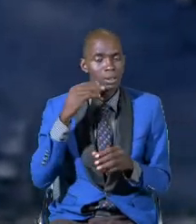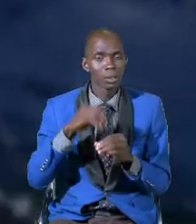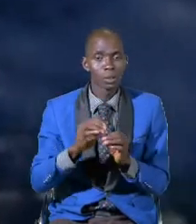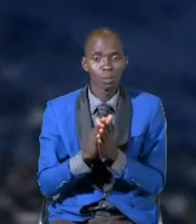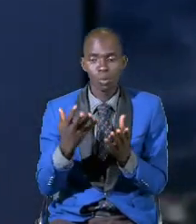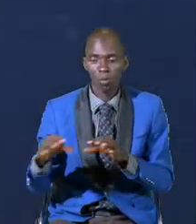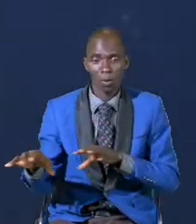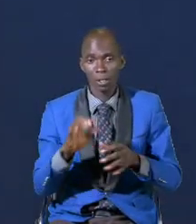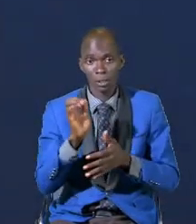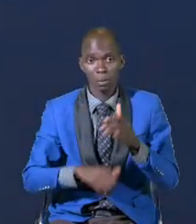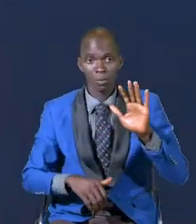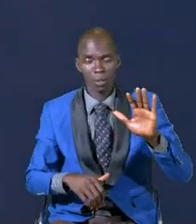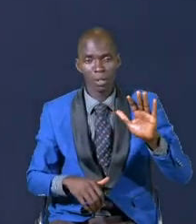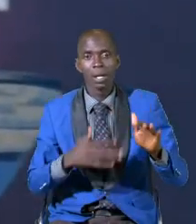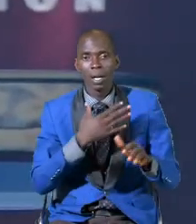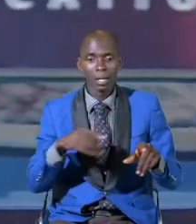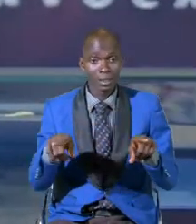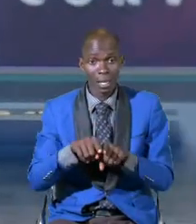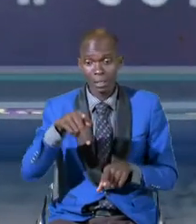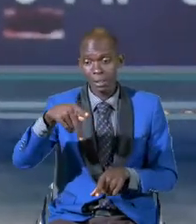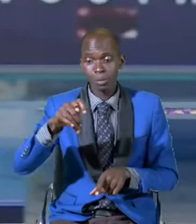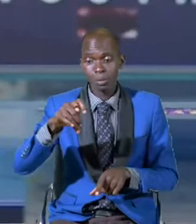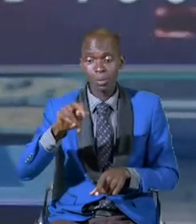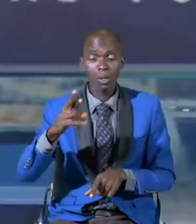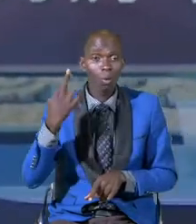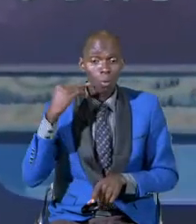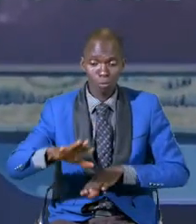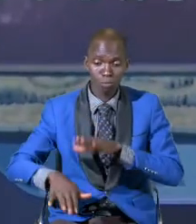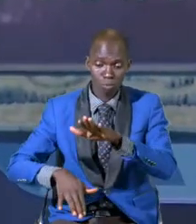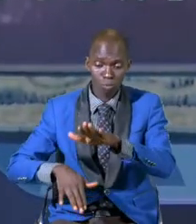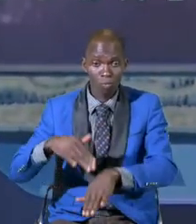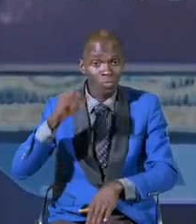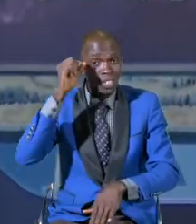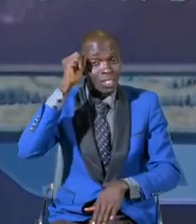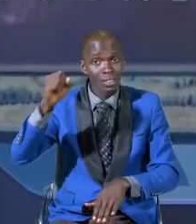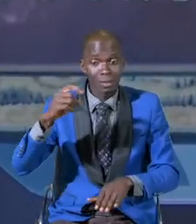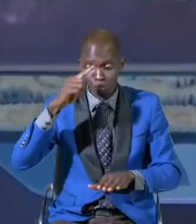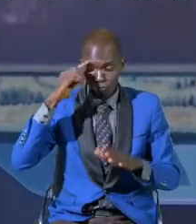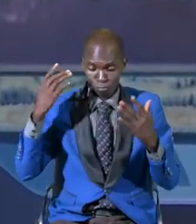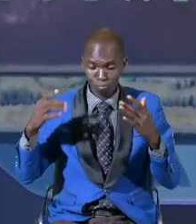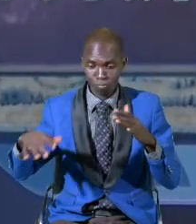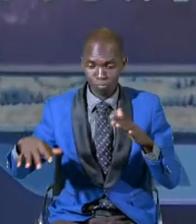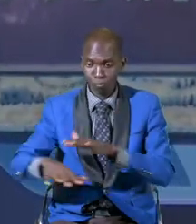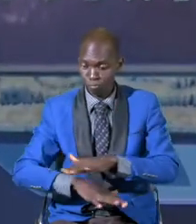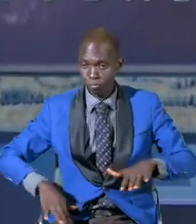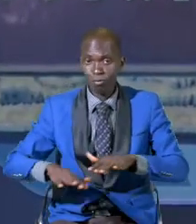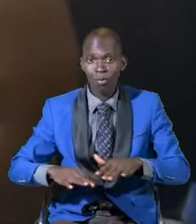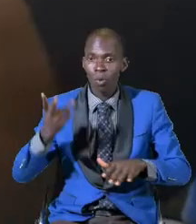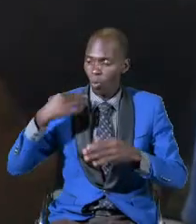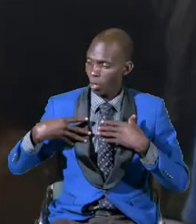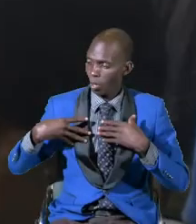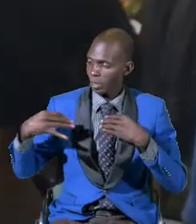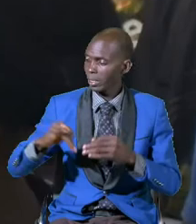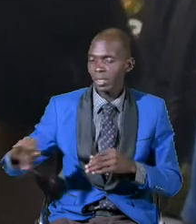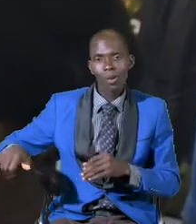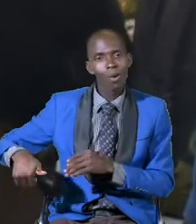then as he was walking, a shadow was healing the sick. Don't say you cannot. When your time comes, you